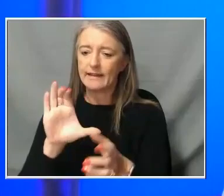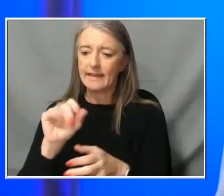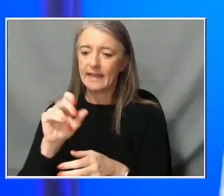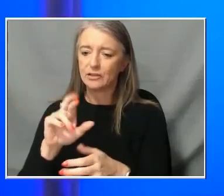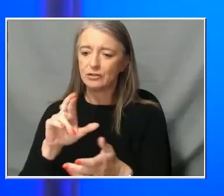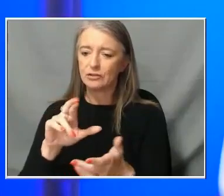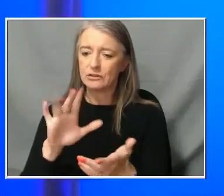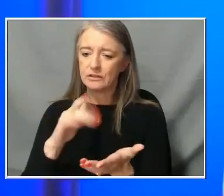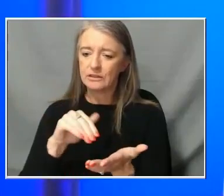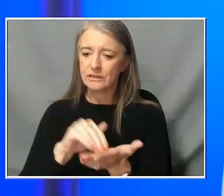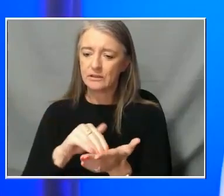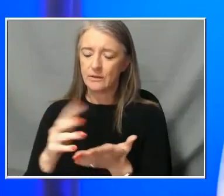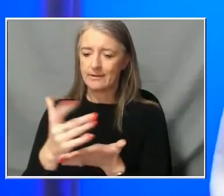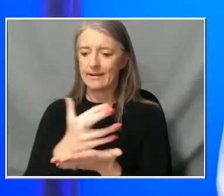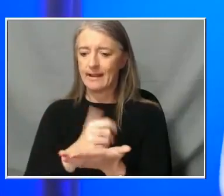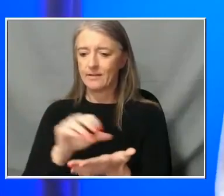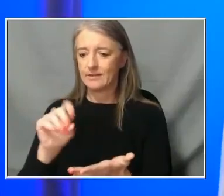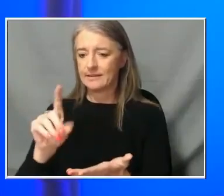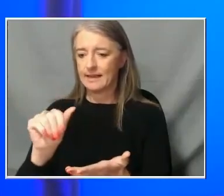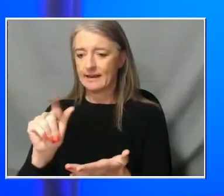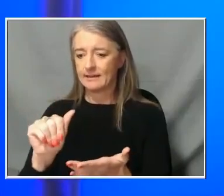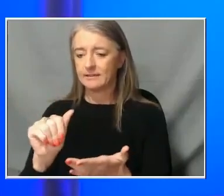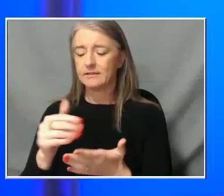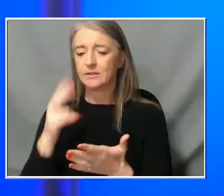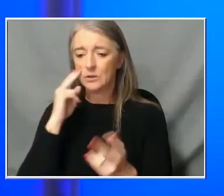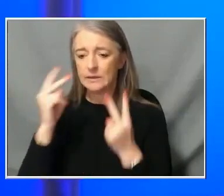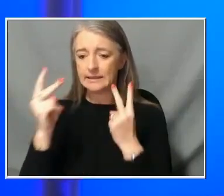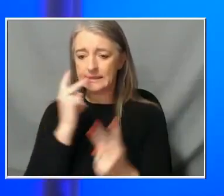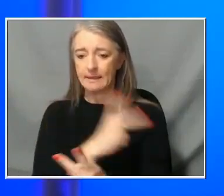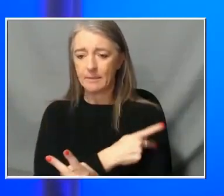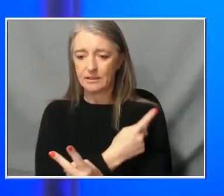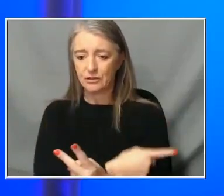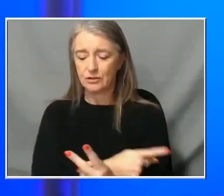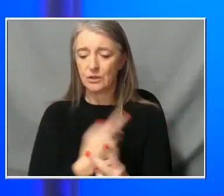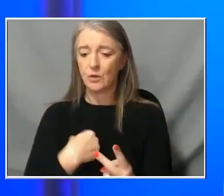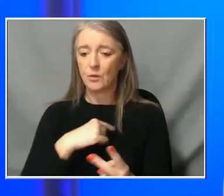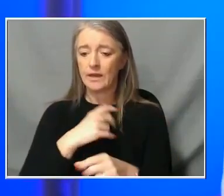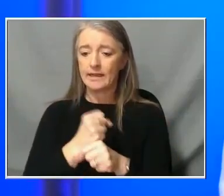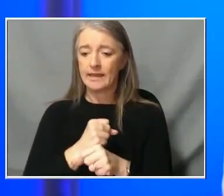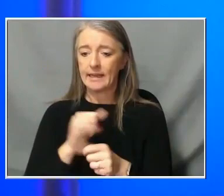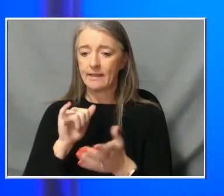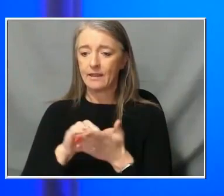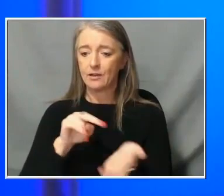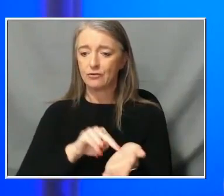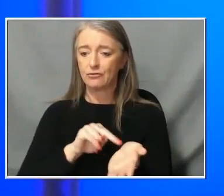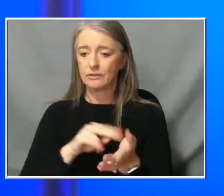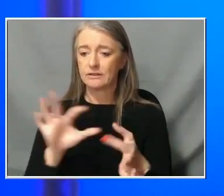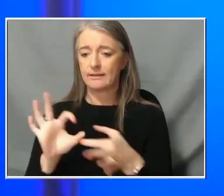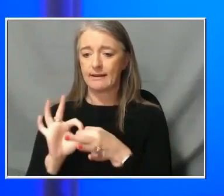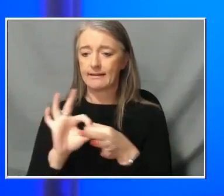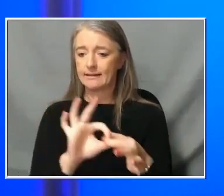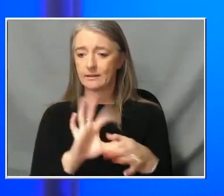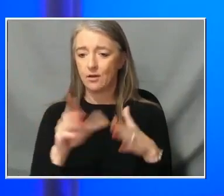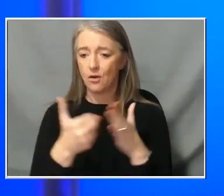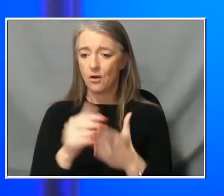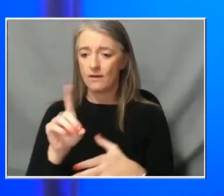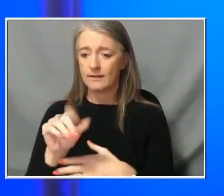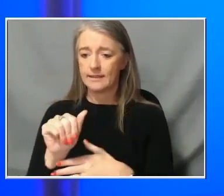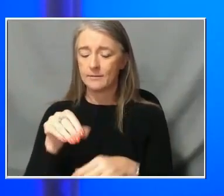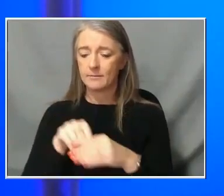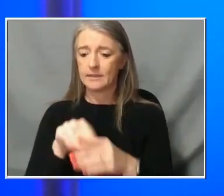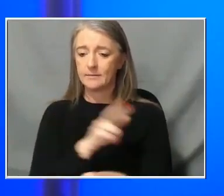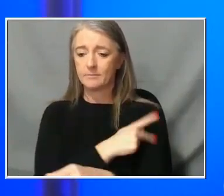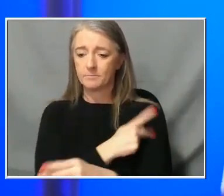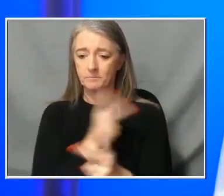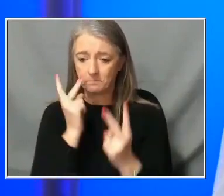for our patients and funnel them to us so that we can see these patients. Once we get the navigators connected and they get all the data, we get the patients in. The good